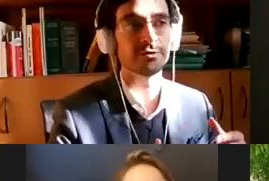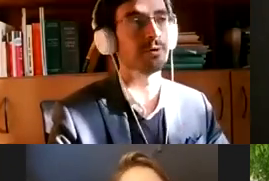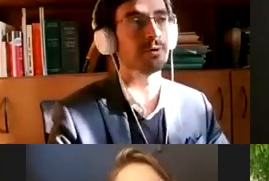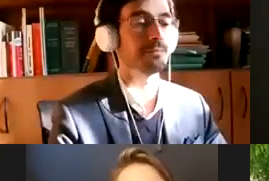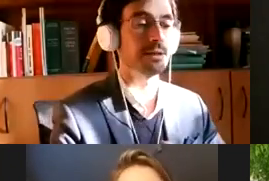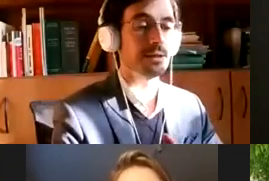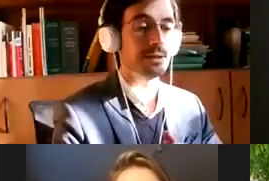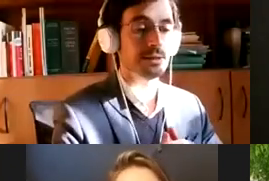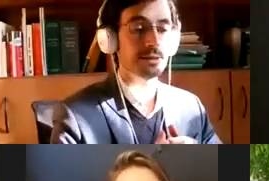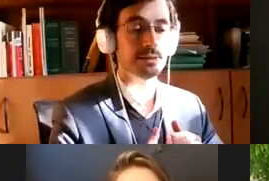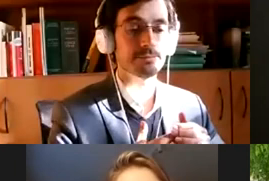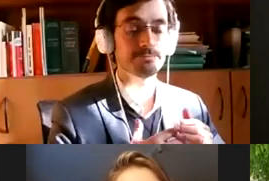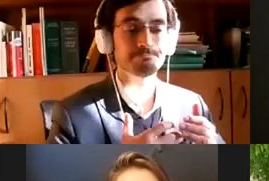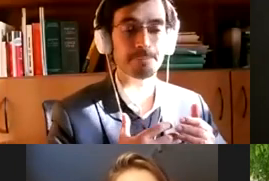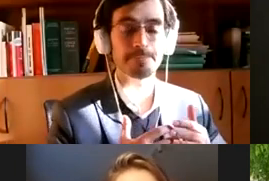to solve the problem.